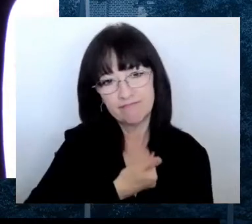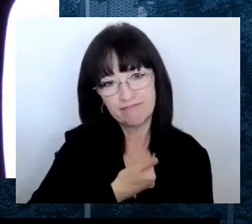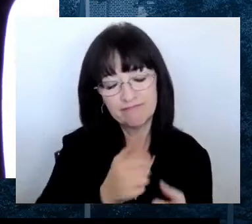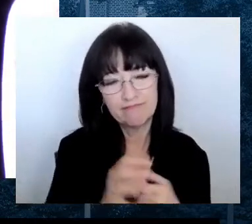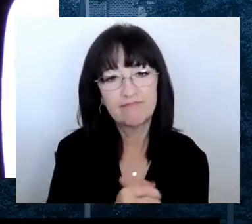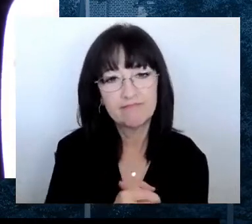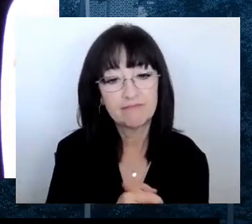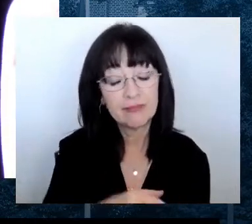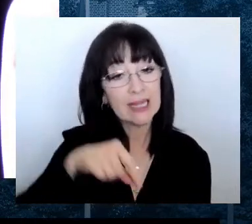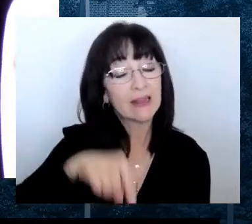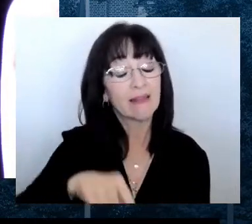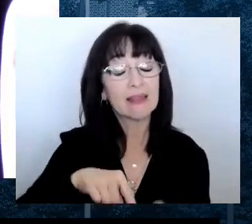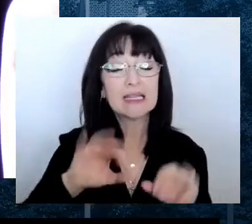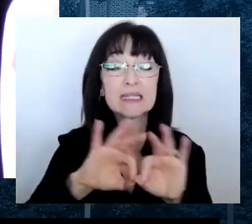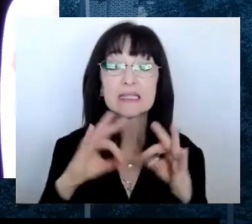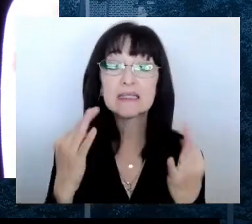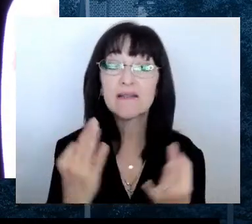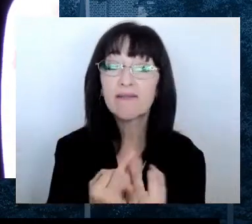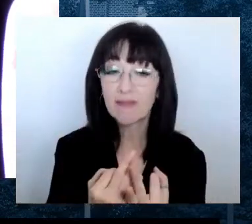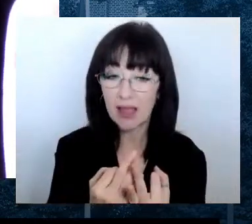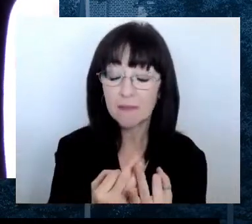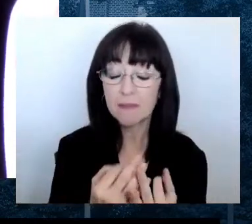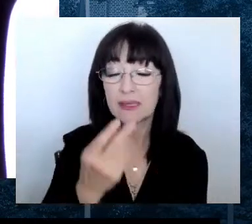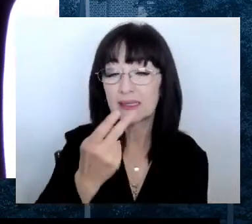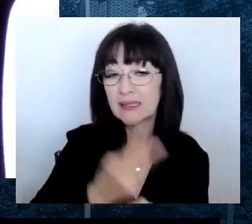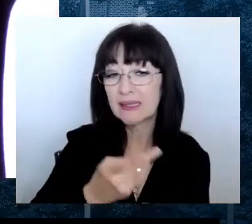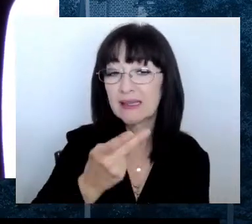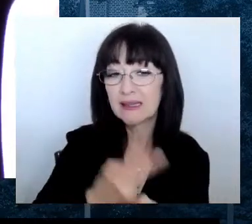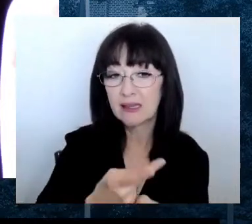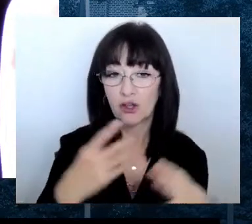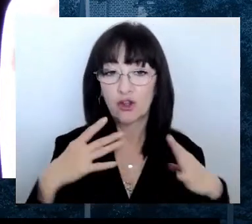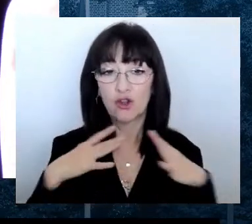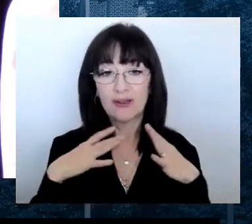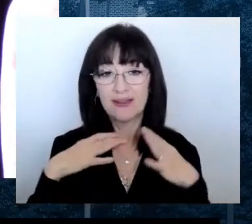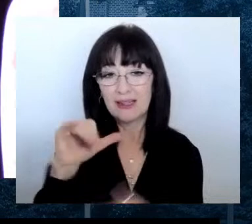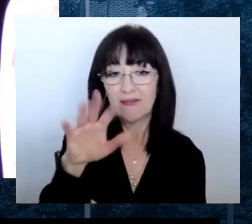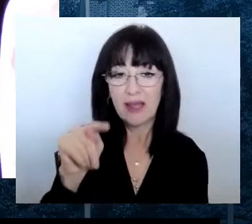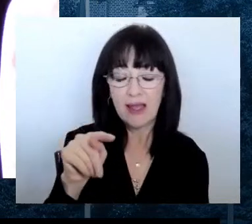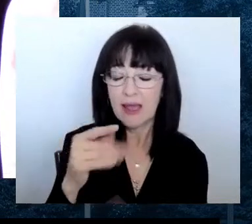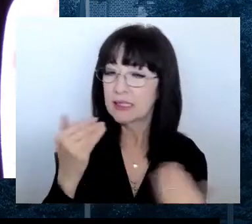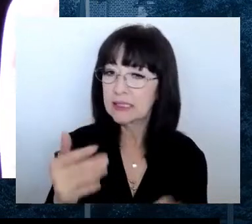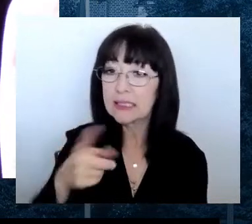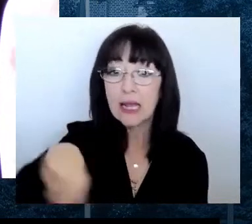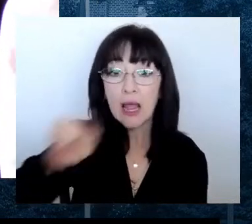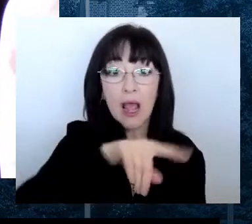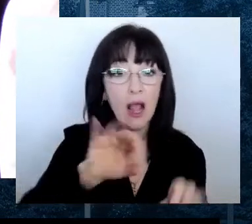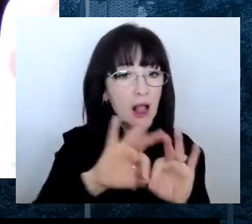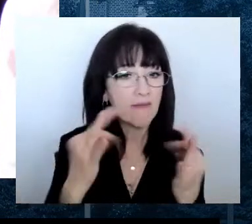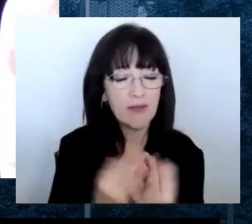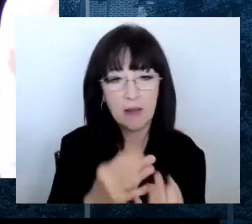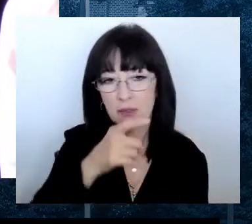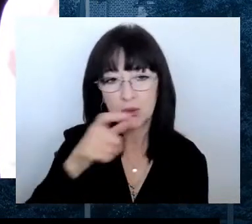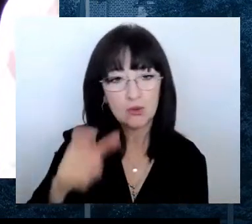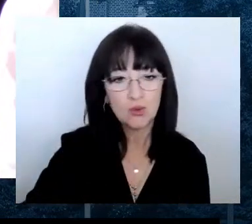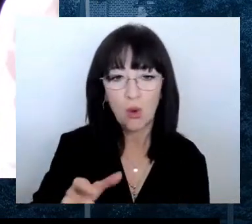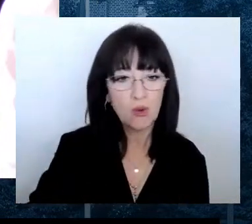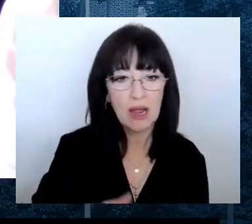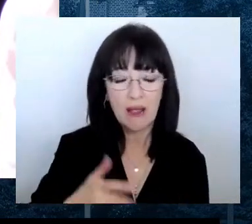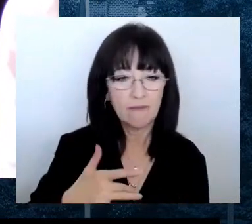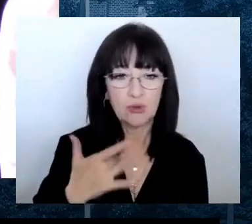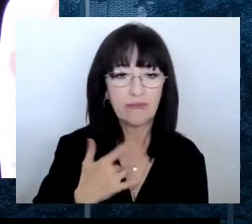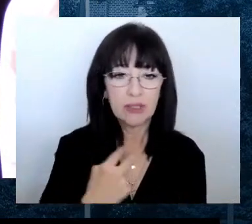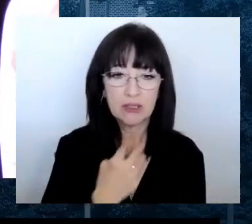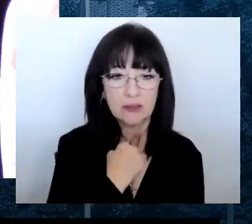workers will no longer have to choose between their children, their family, their loved ones, and their health, and